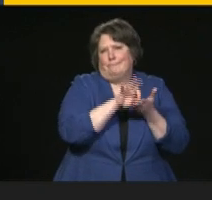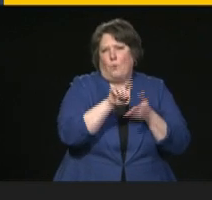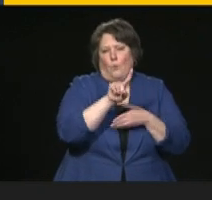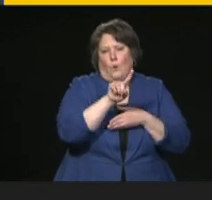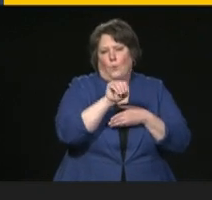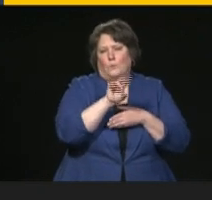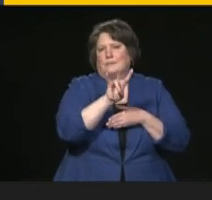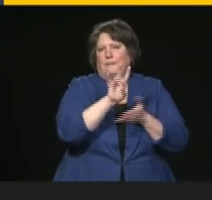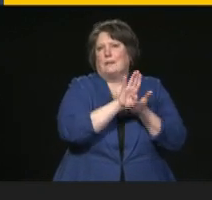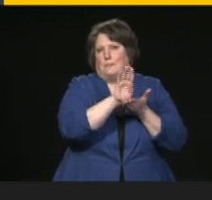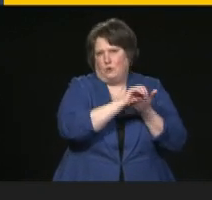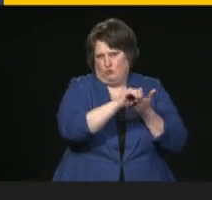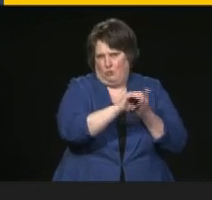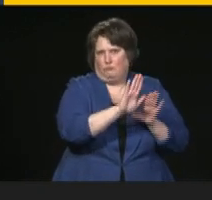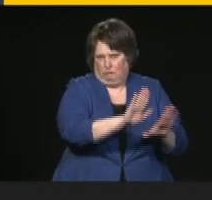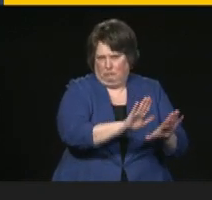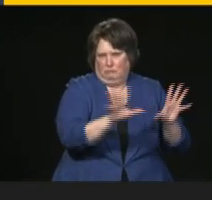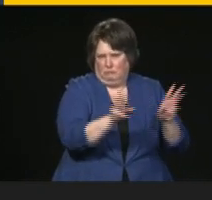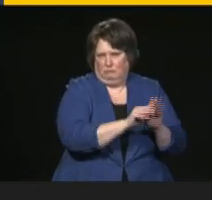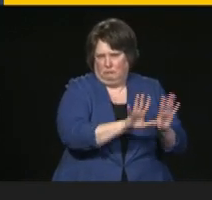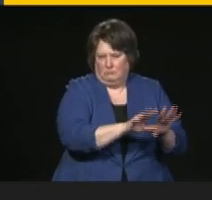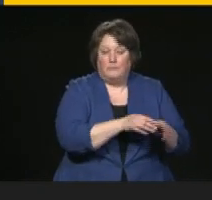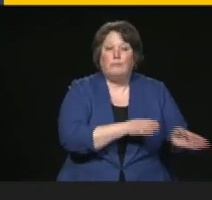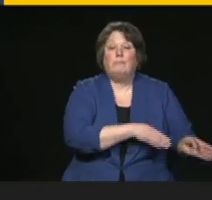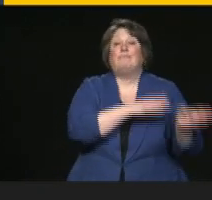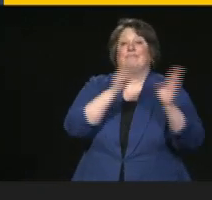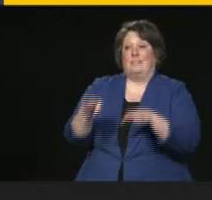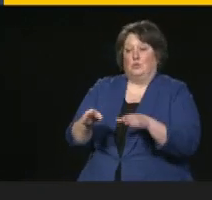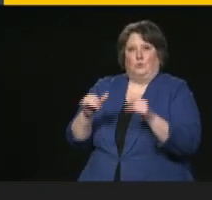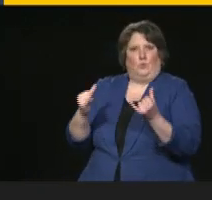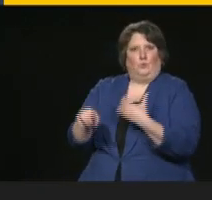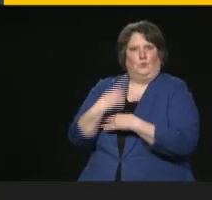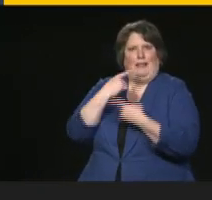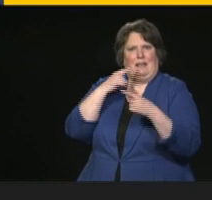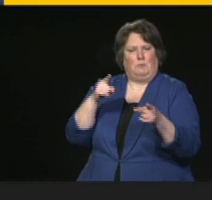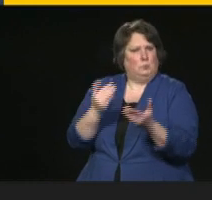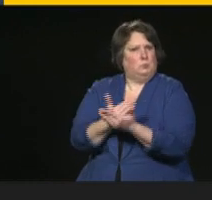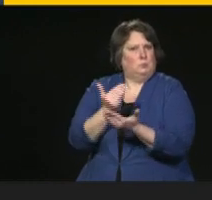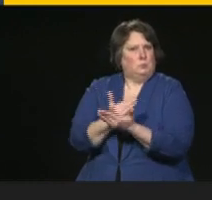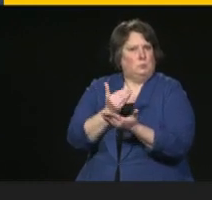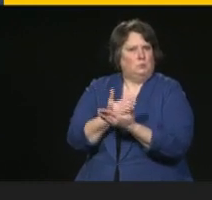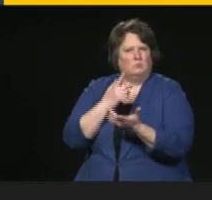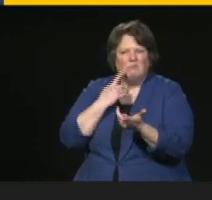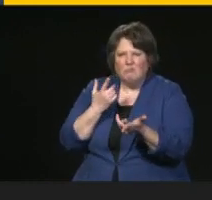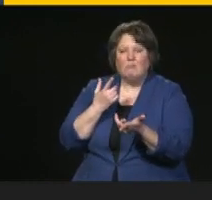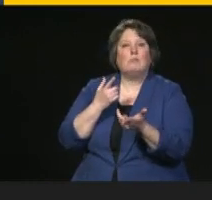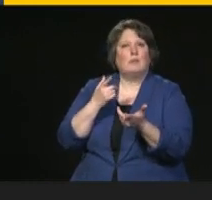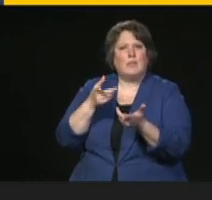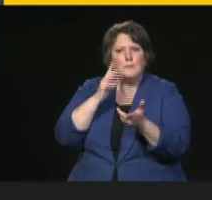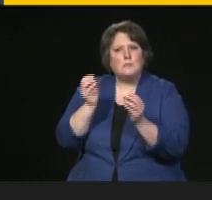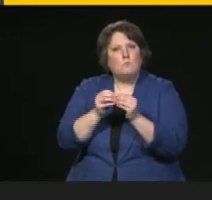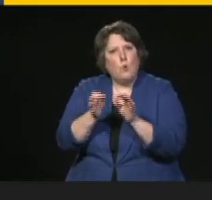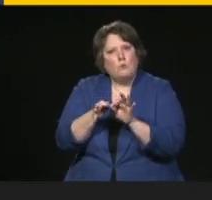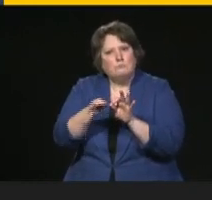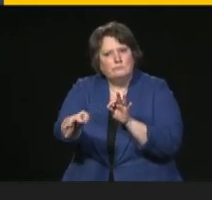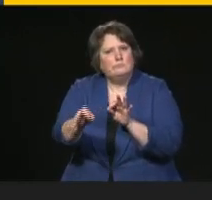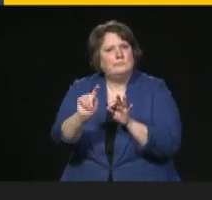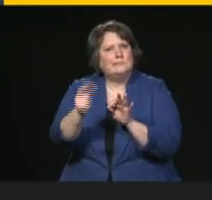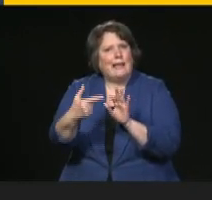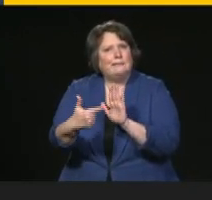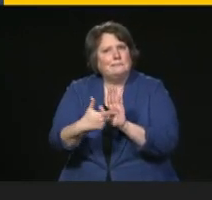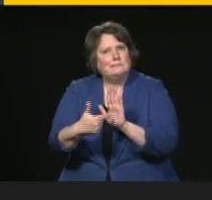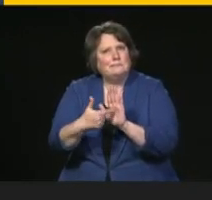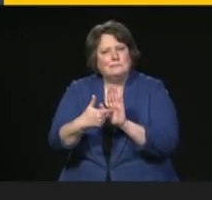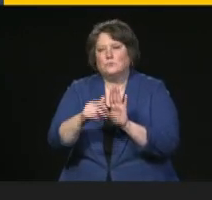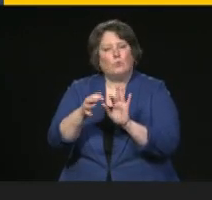is something a little bit different. You're hearing about an additional deferral of taxes that we see roughly in the order of magnitude of $30